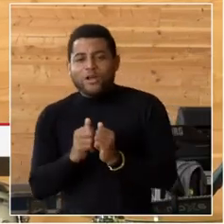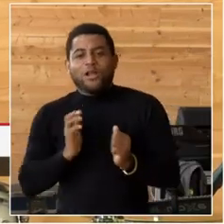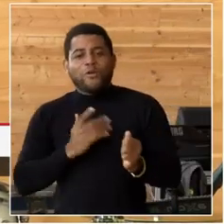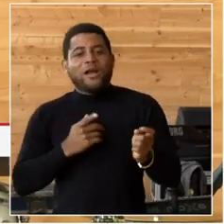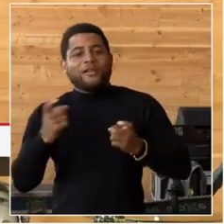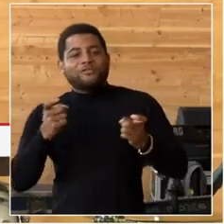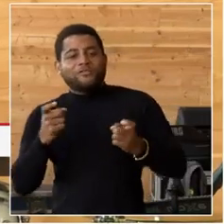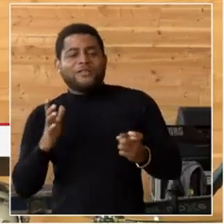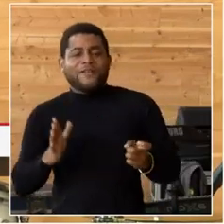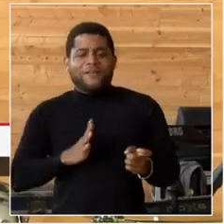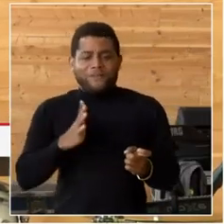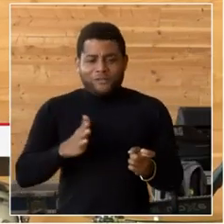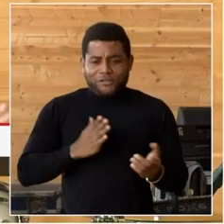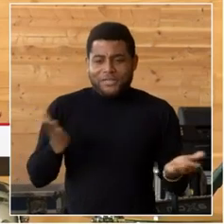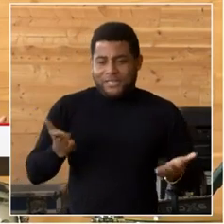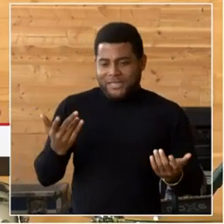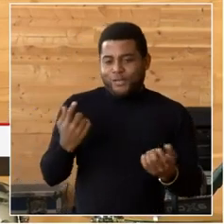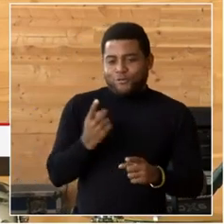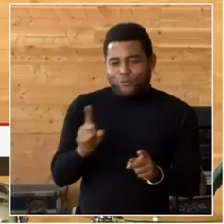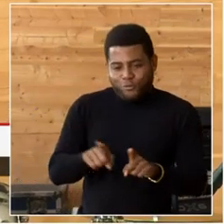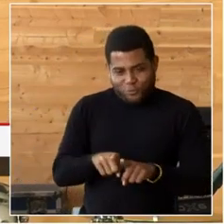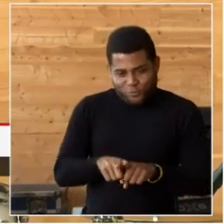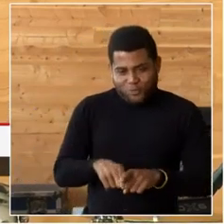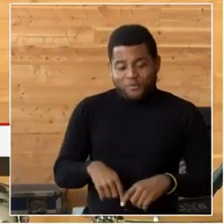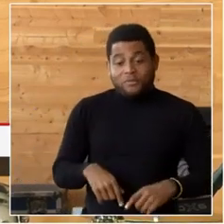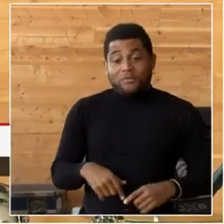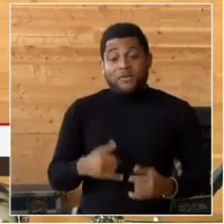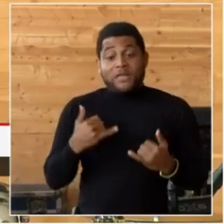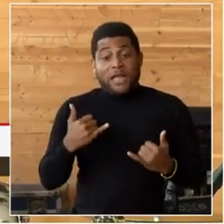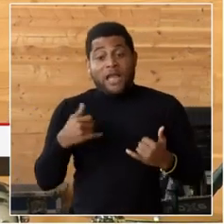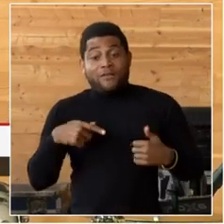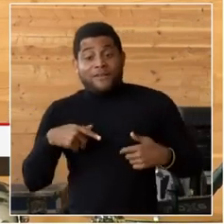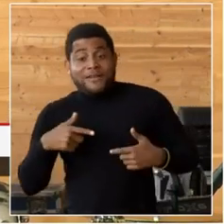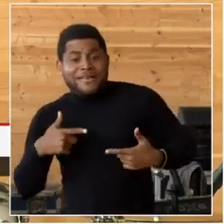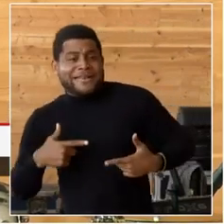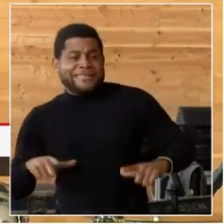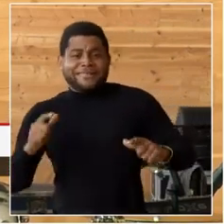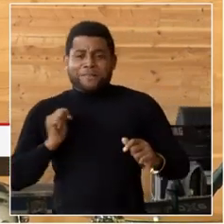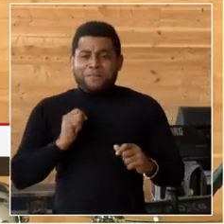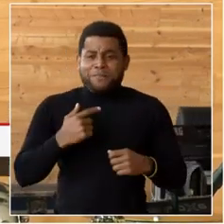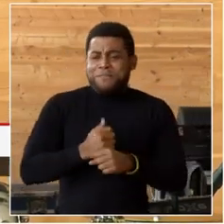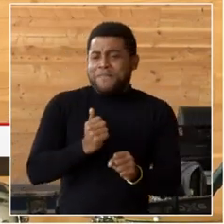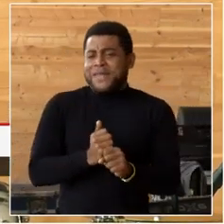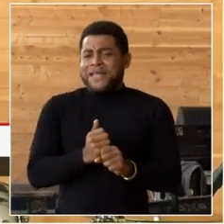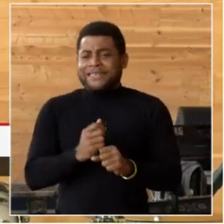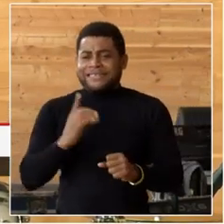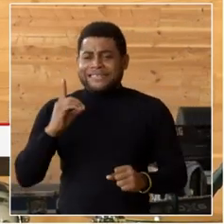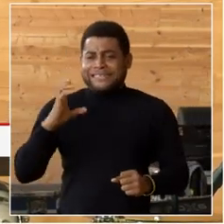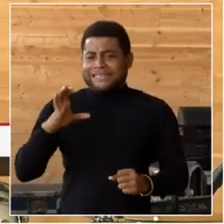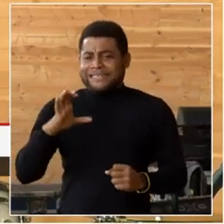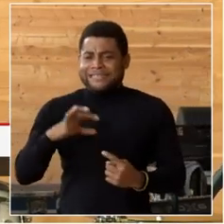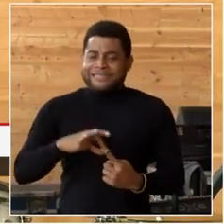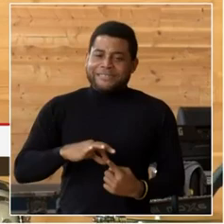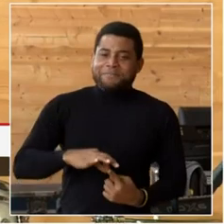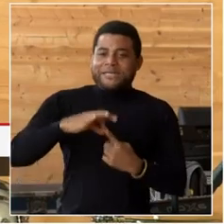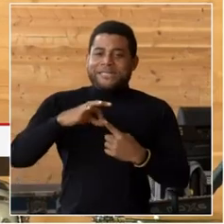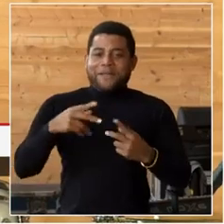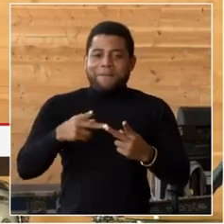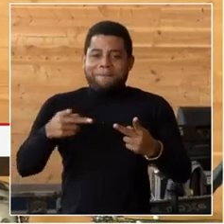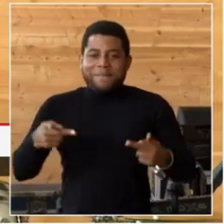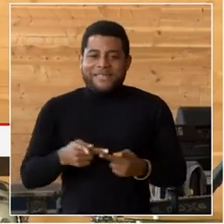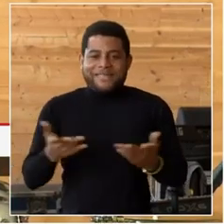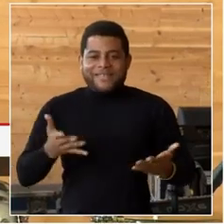officials who are here as well. And let's make DC the special place that it is for all